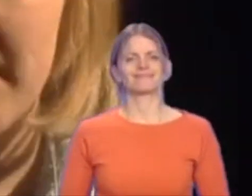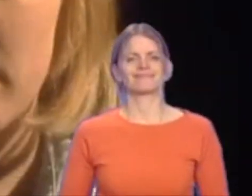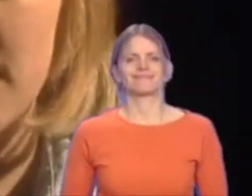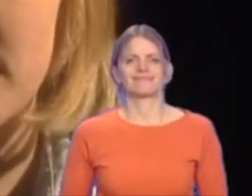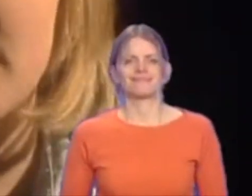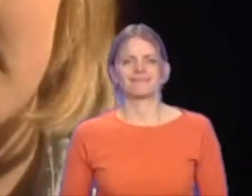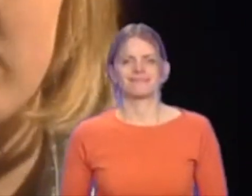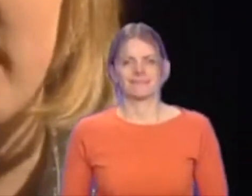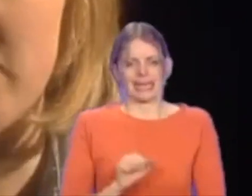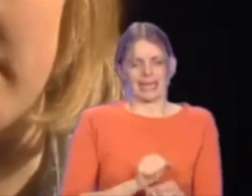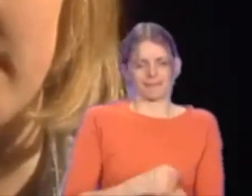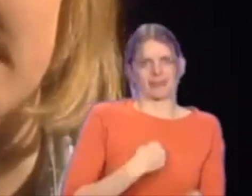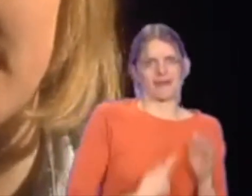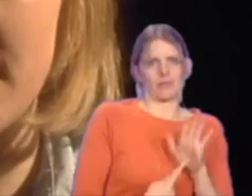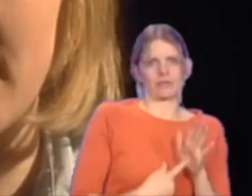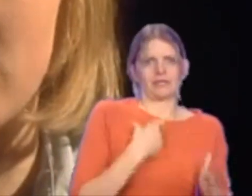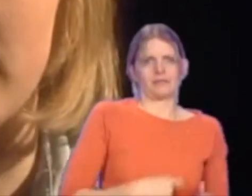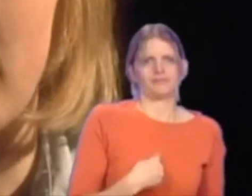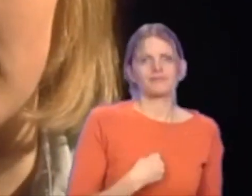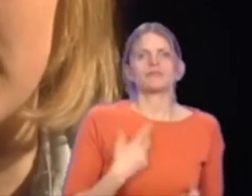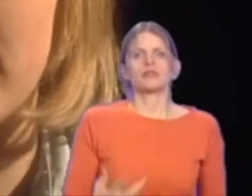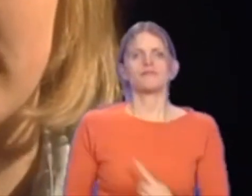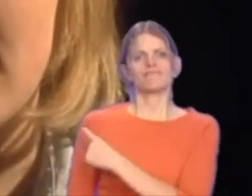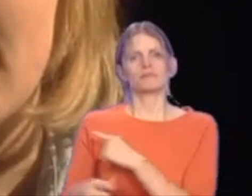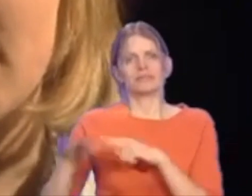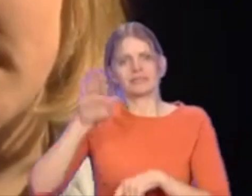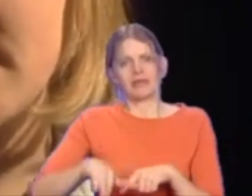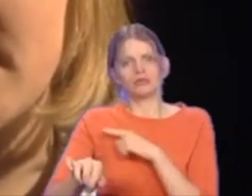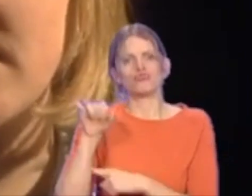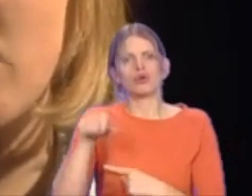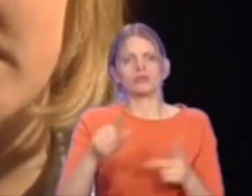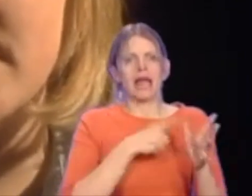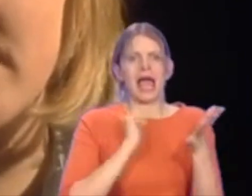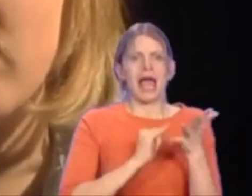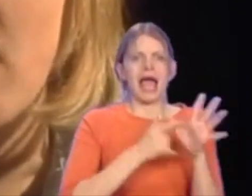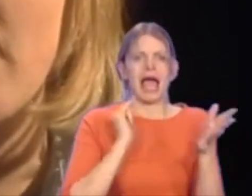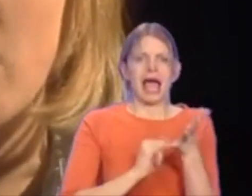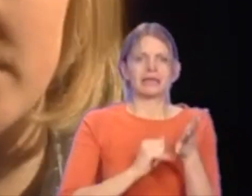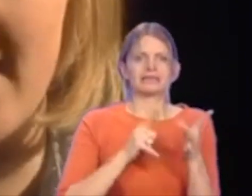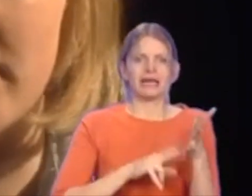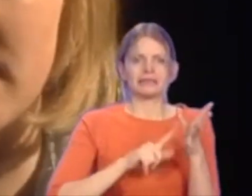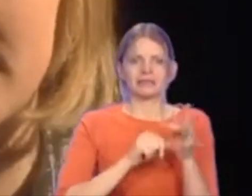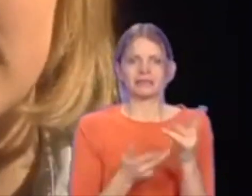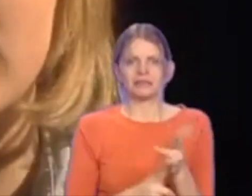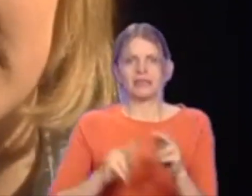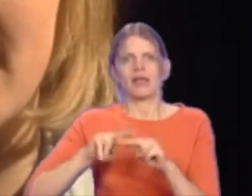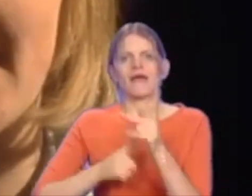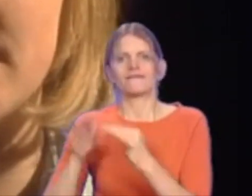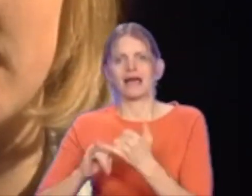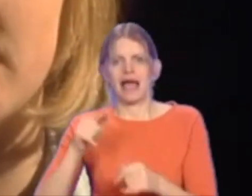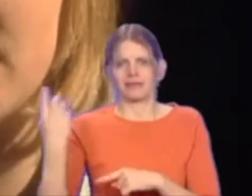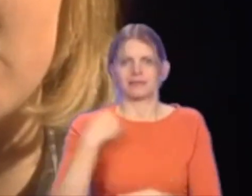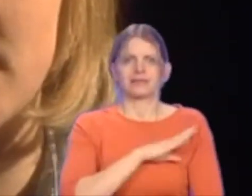Now we head across to southern Russia for the Assassination Files. In 1971, something rather odd happened to dissident